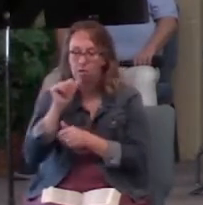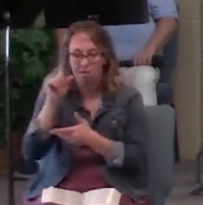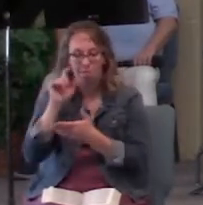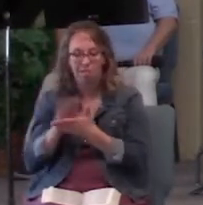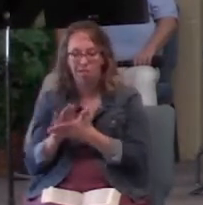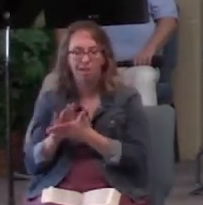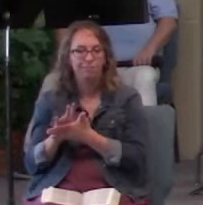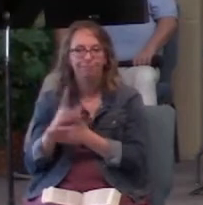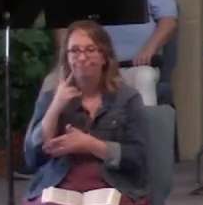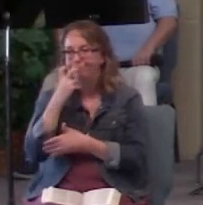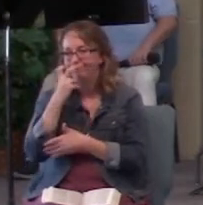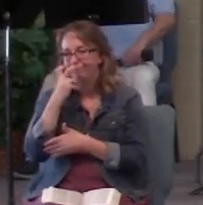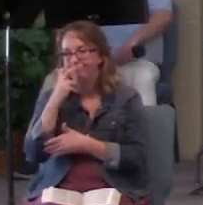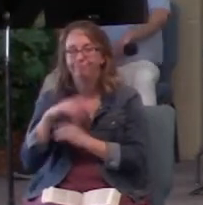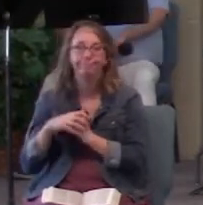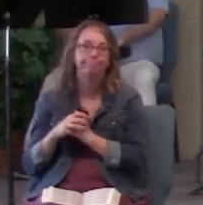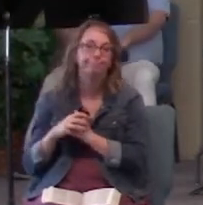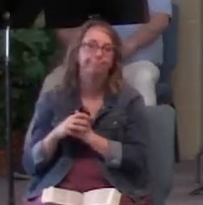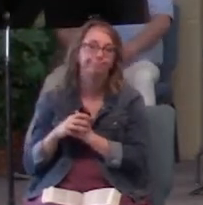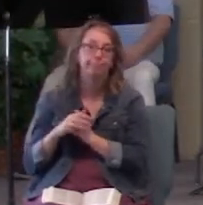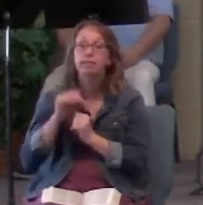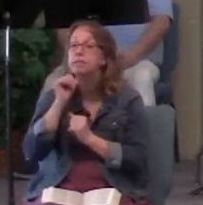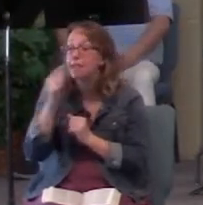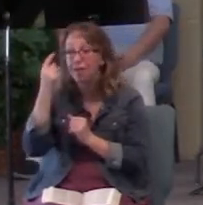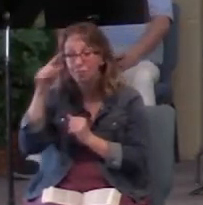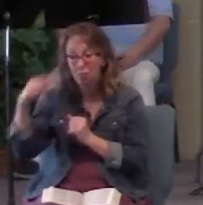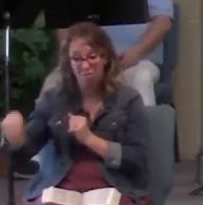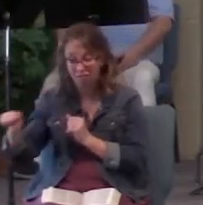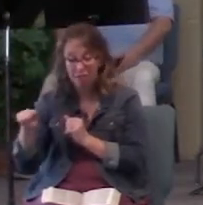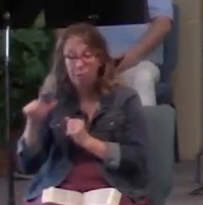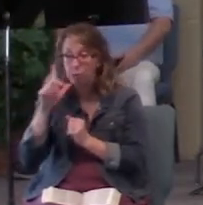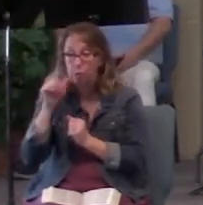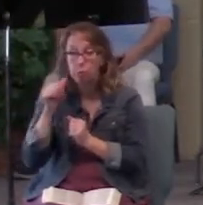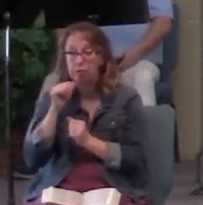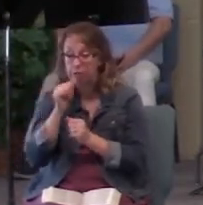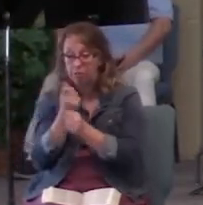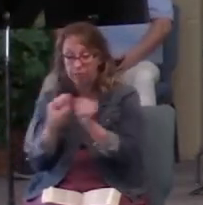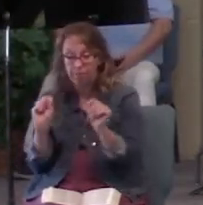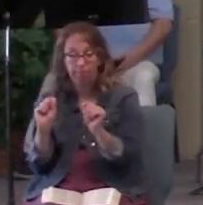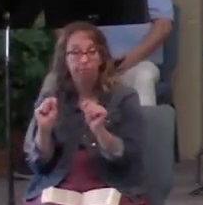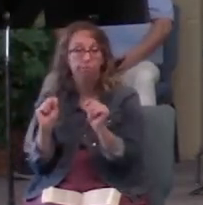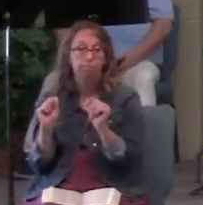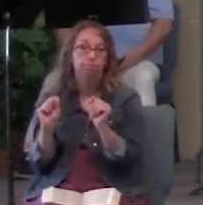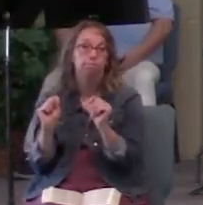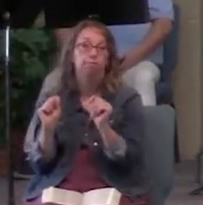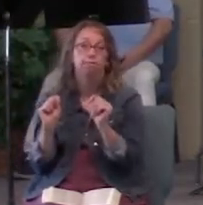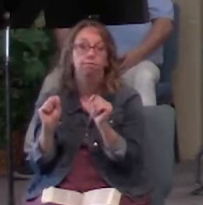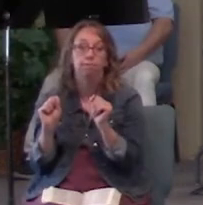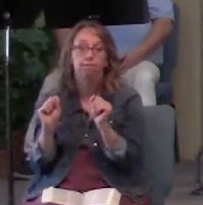believers. It's not for the unsaved.